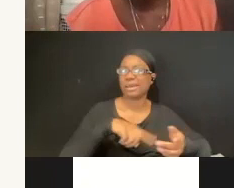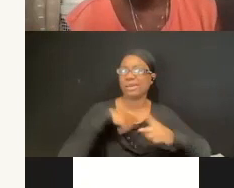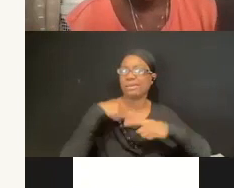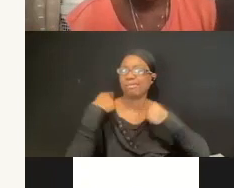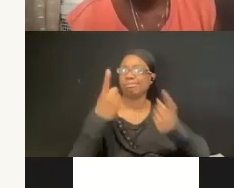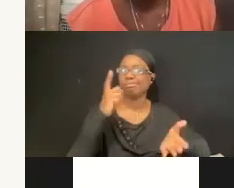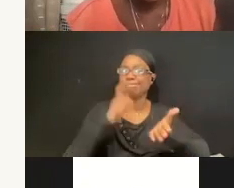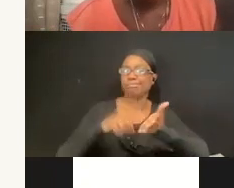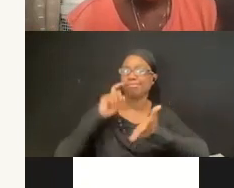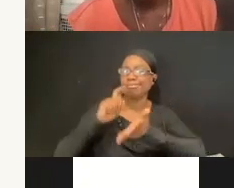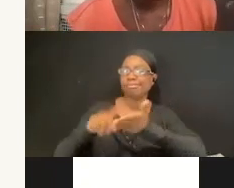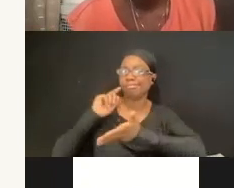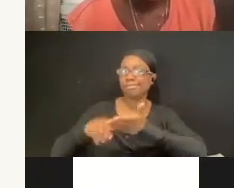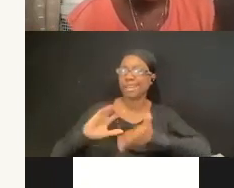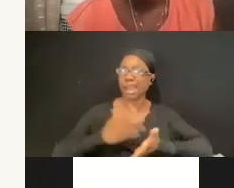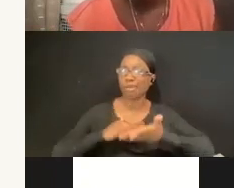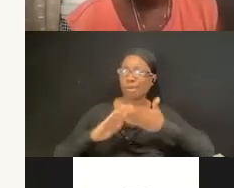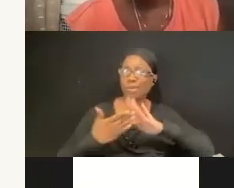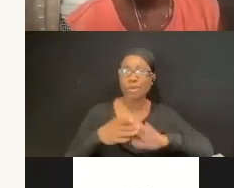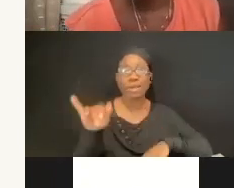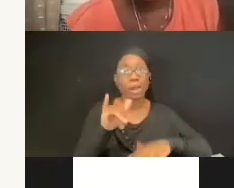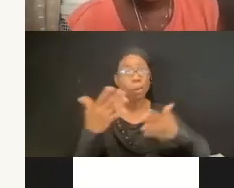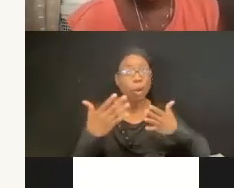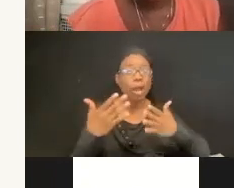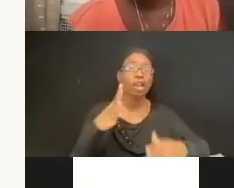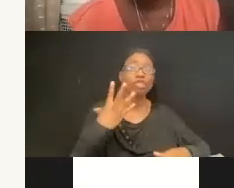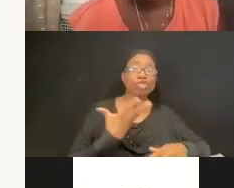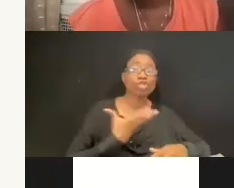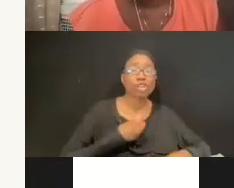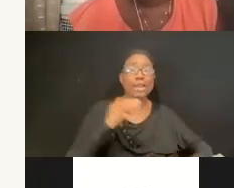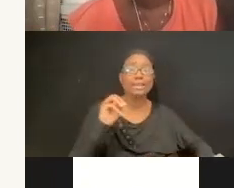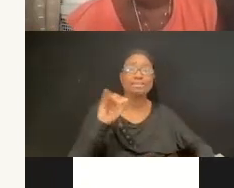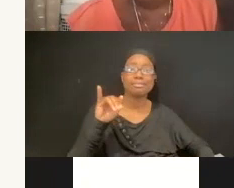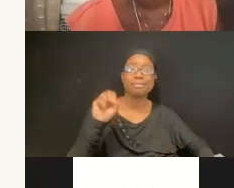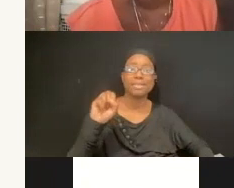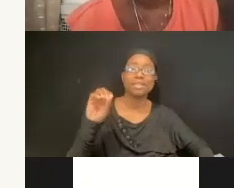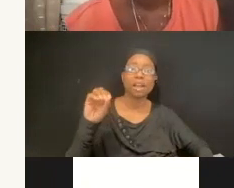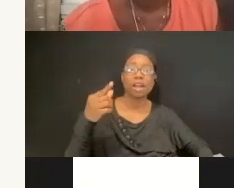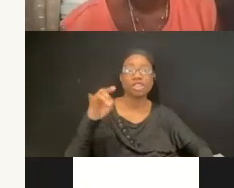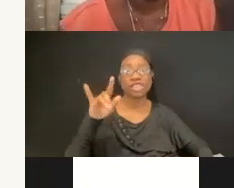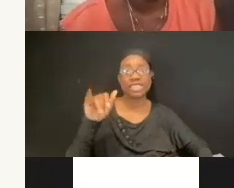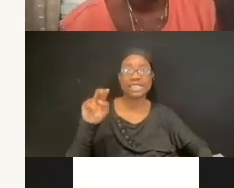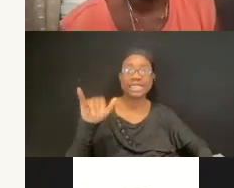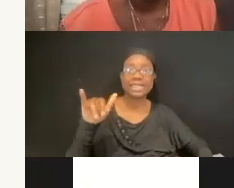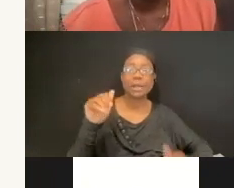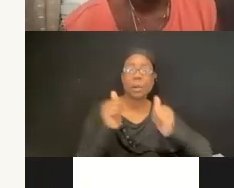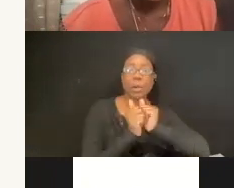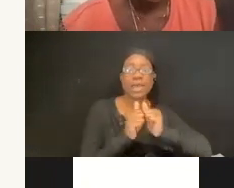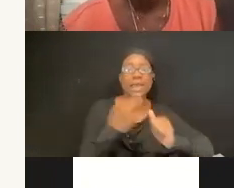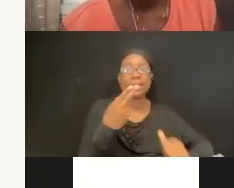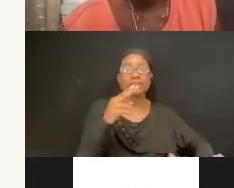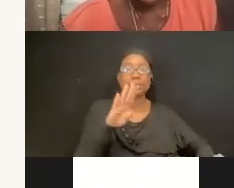in terms of like trans misogyny with HB2, and then the targeting of Black, queer, and trans people. And so Glow's arrest